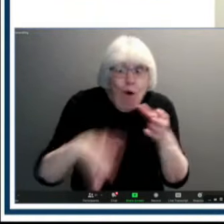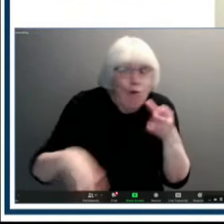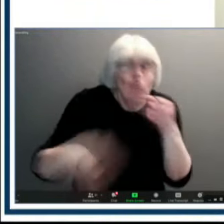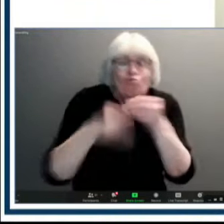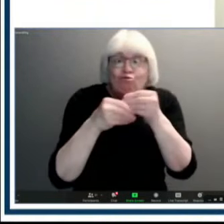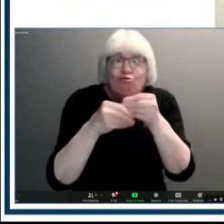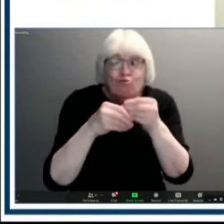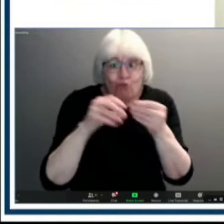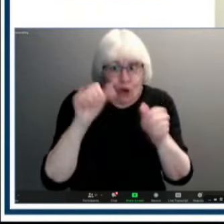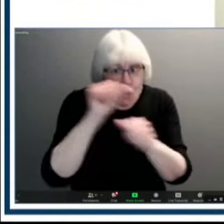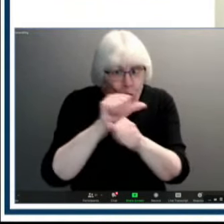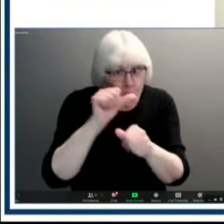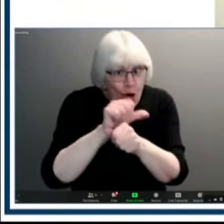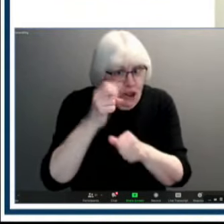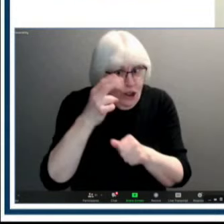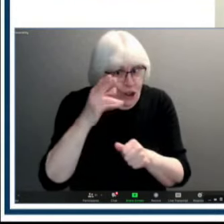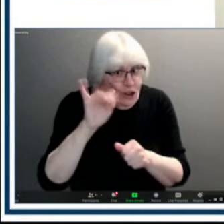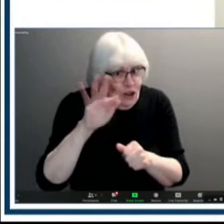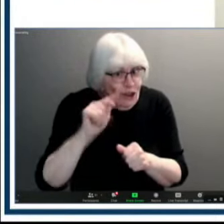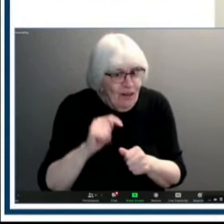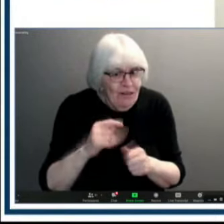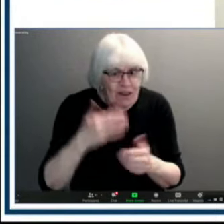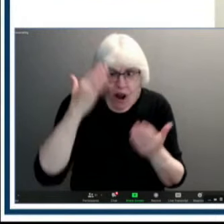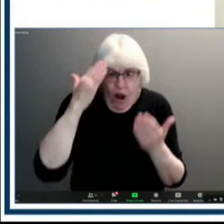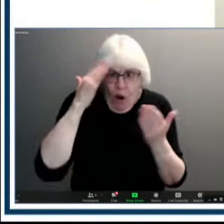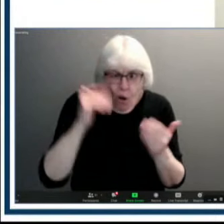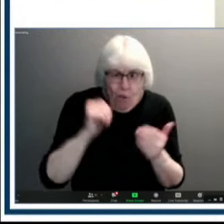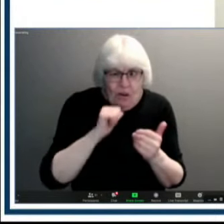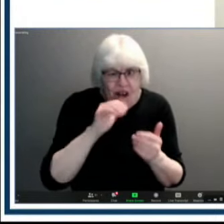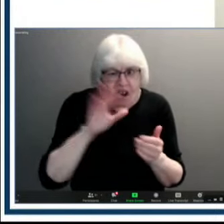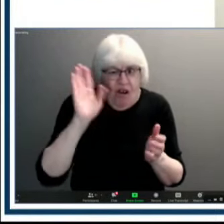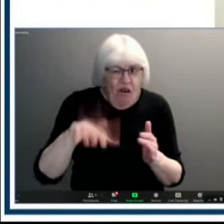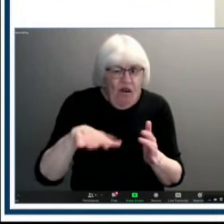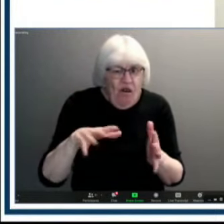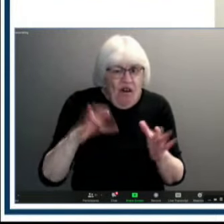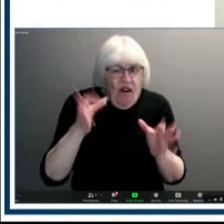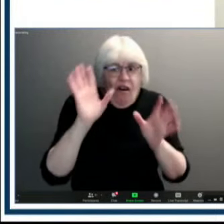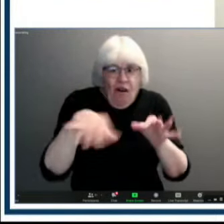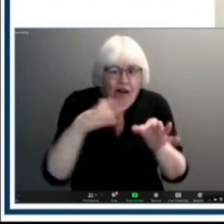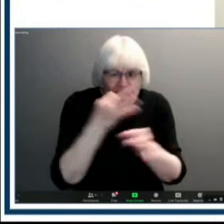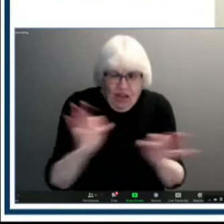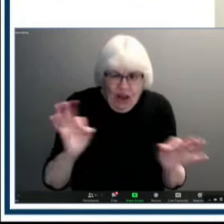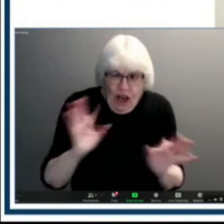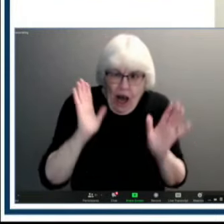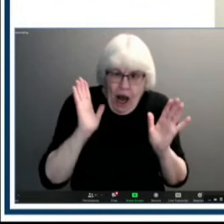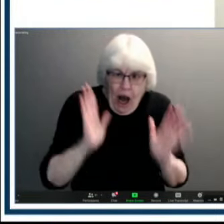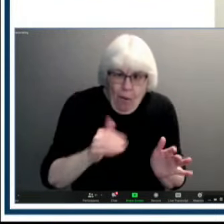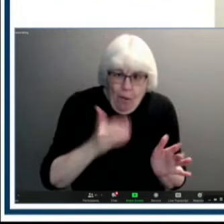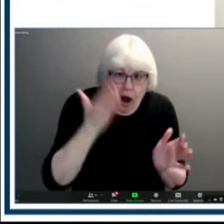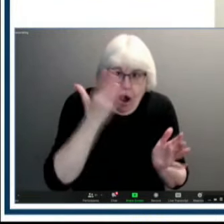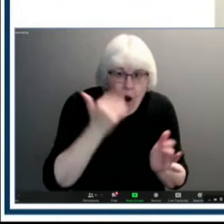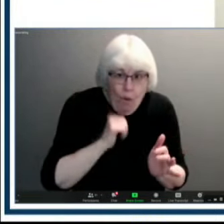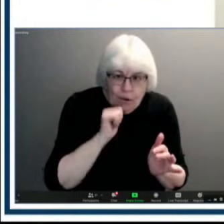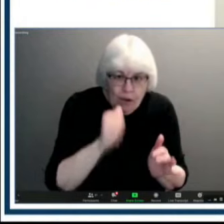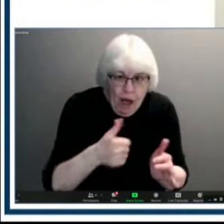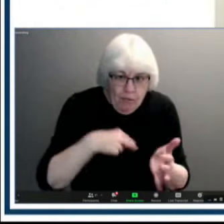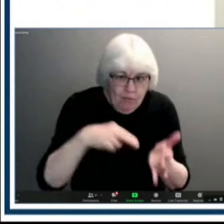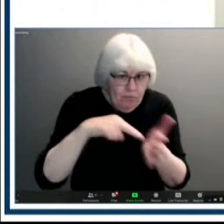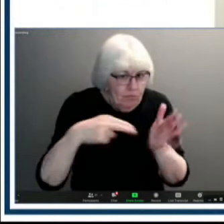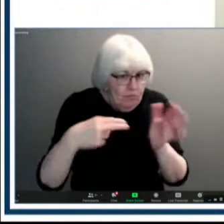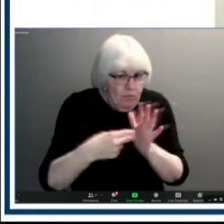that healthcare is somewhere I would look to scrimp and save money. That's not the case. We'll invest what's